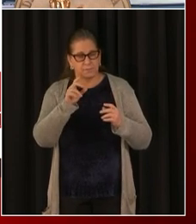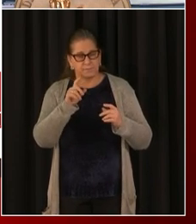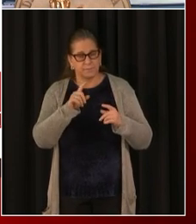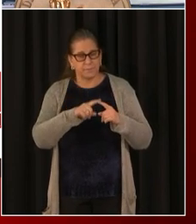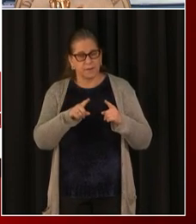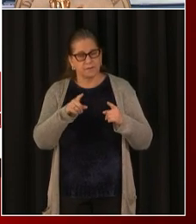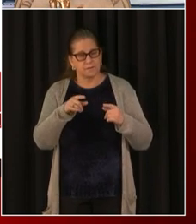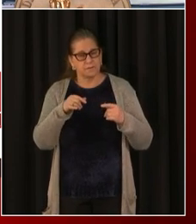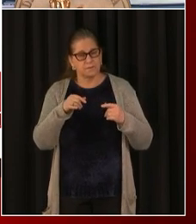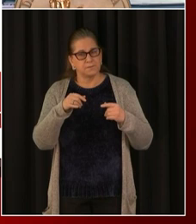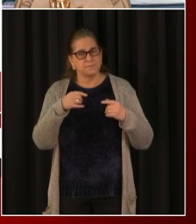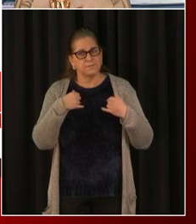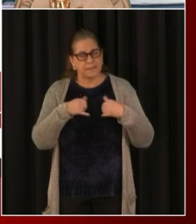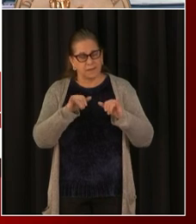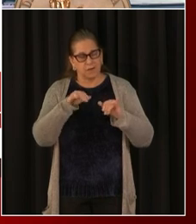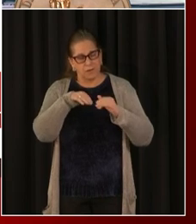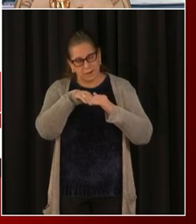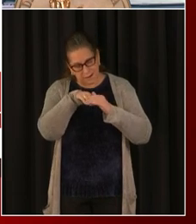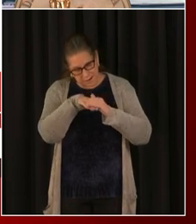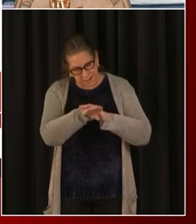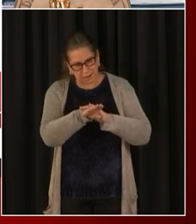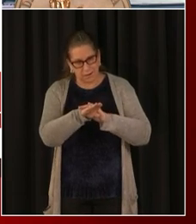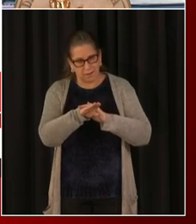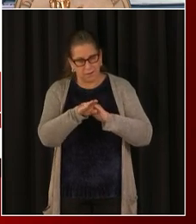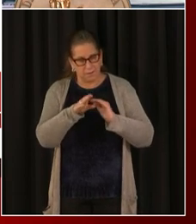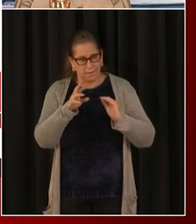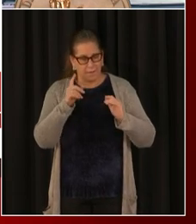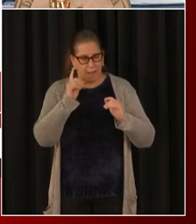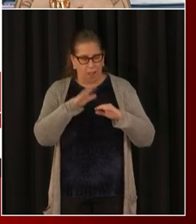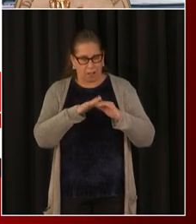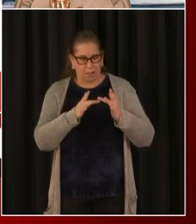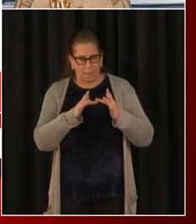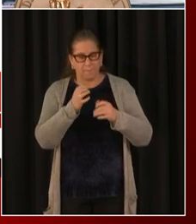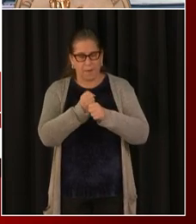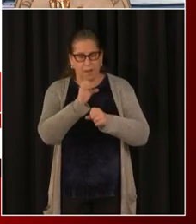to register, and you may do so today by going to